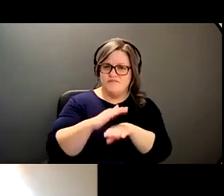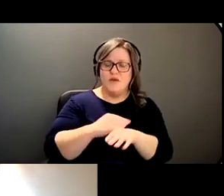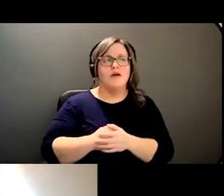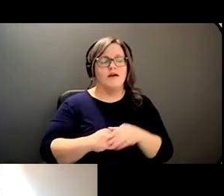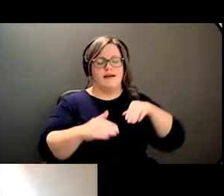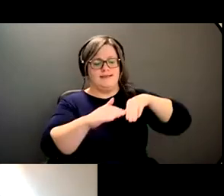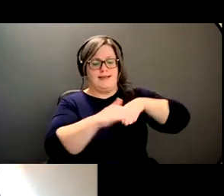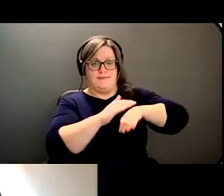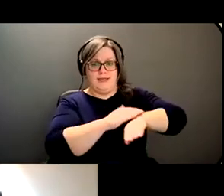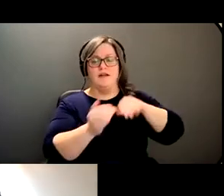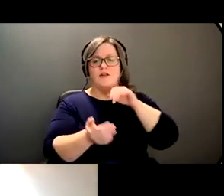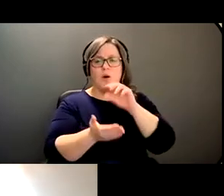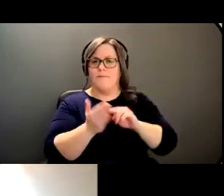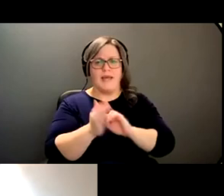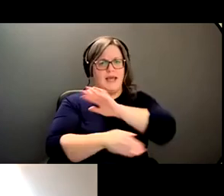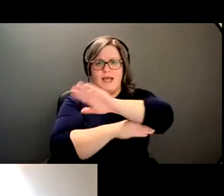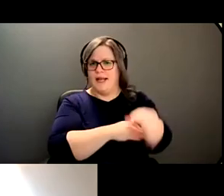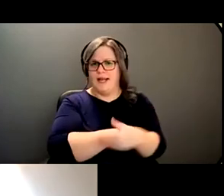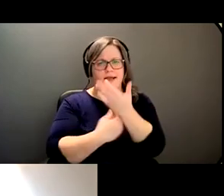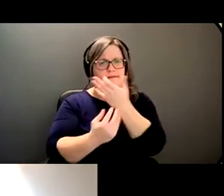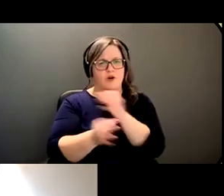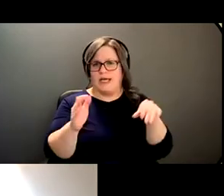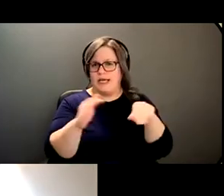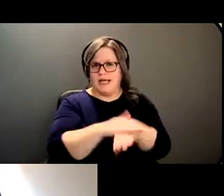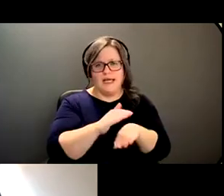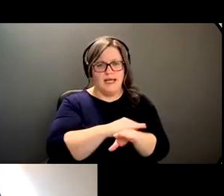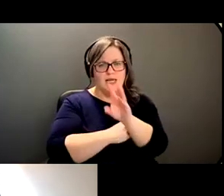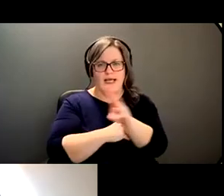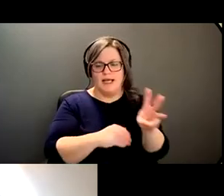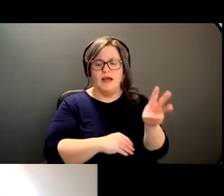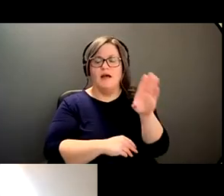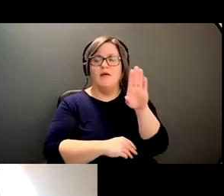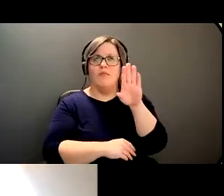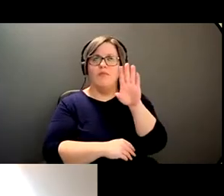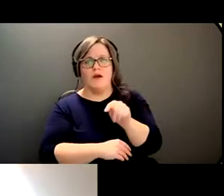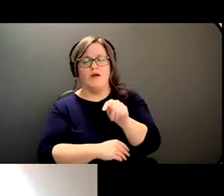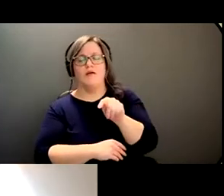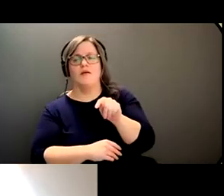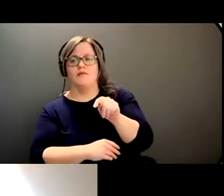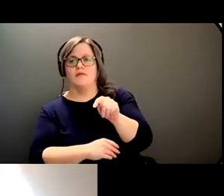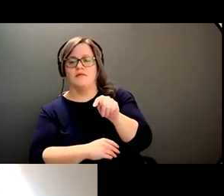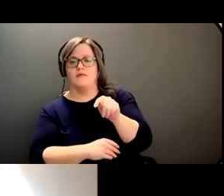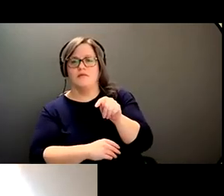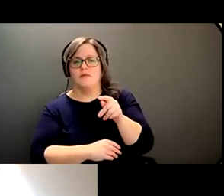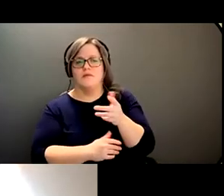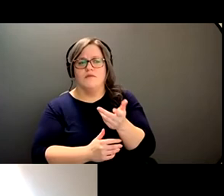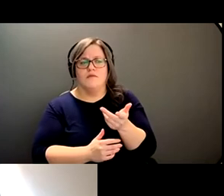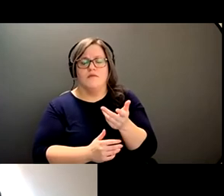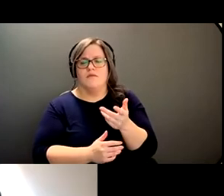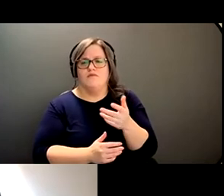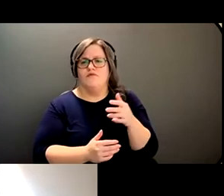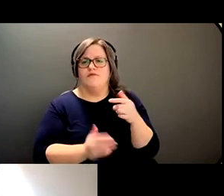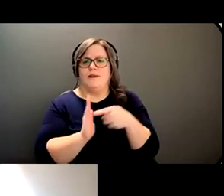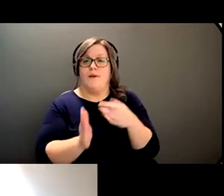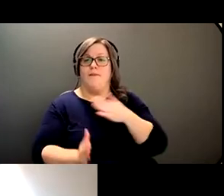it 24/7 for free, but also at least the way that some of the work in the Chinatown Biennial